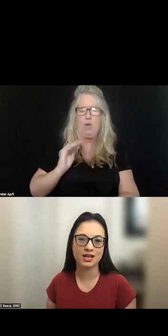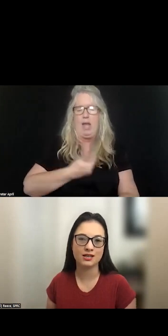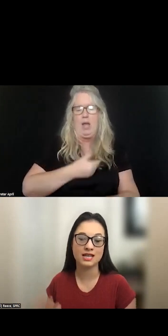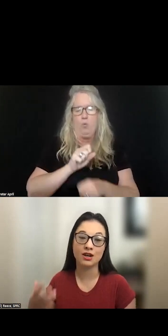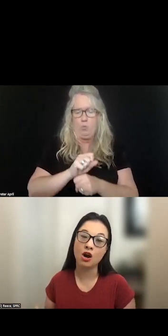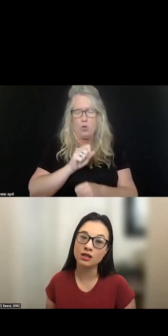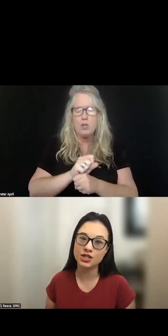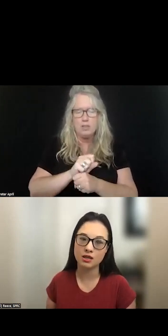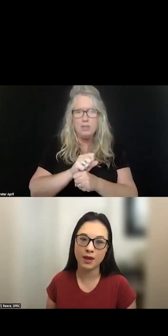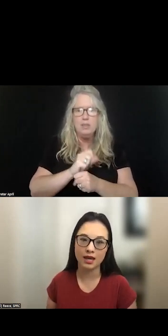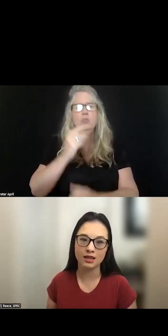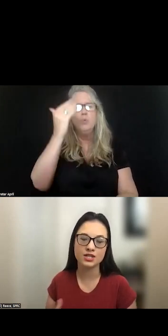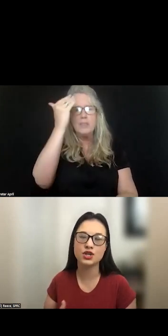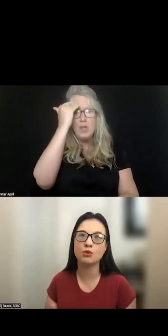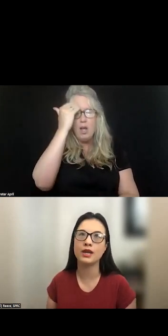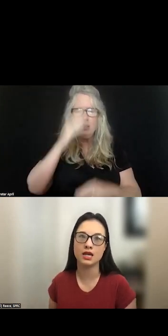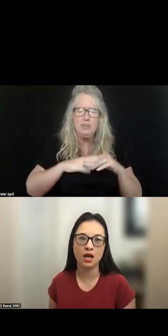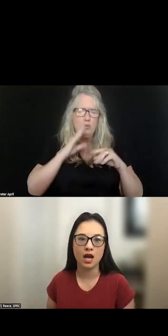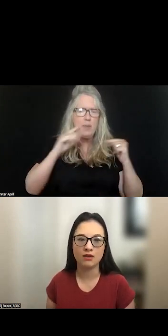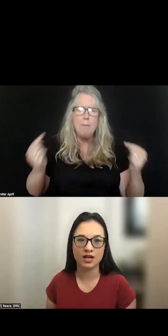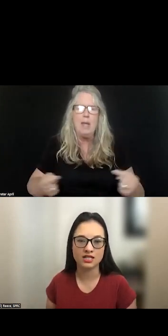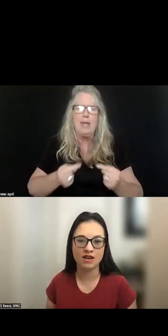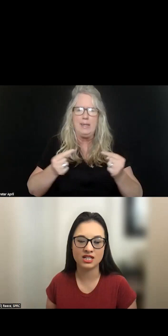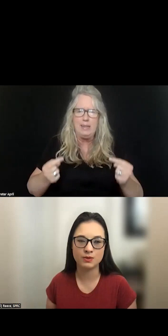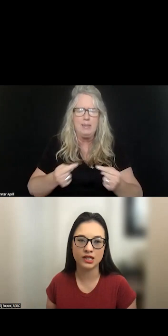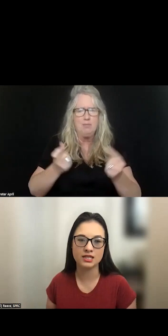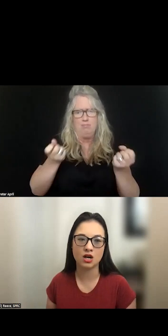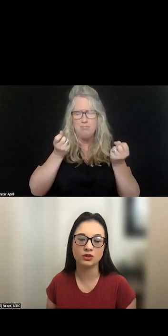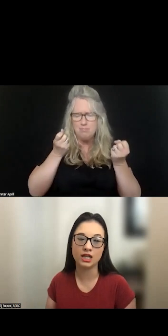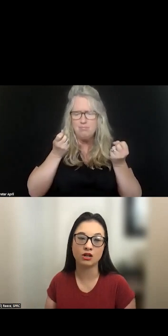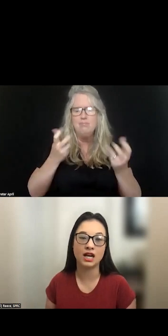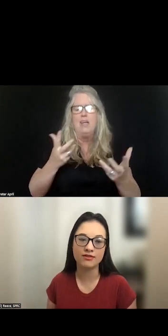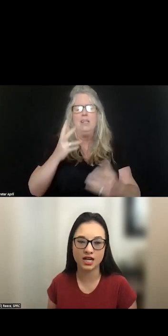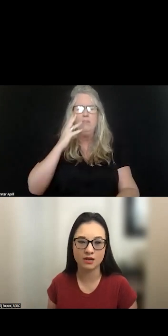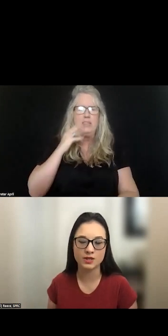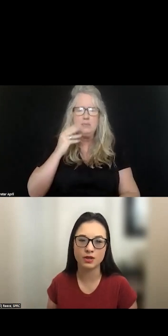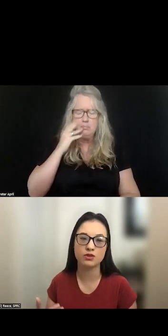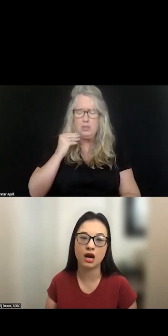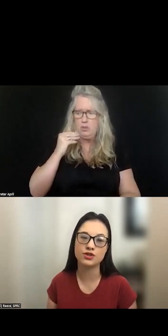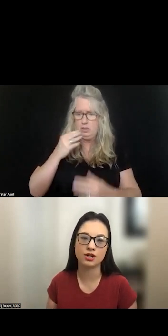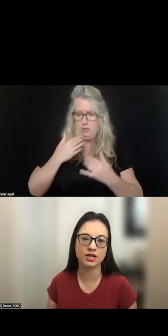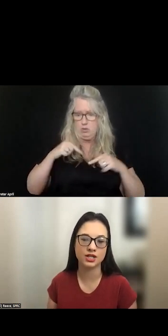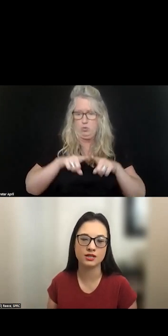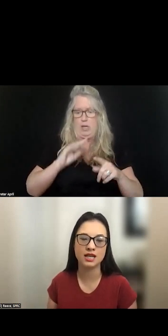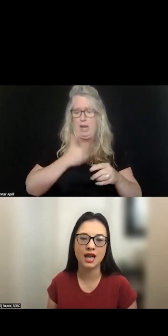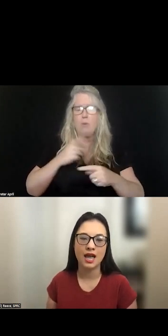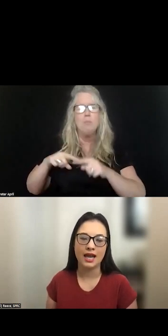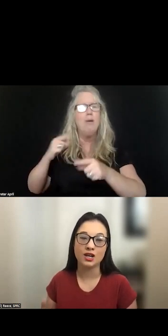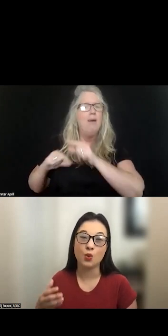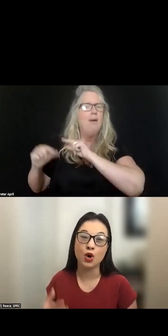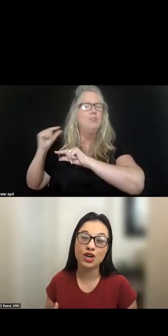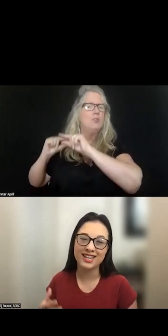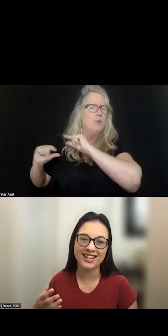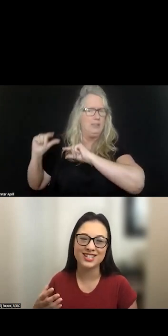which is acknowledging the pain that so many of us have experienced, not only in our lifetimes, but throughout generations,